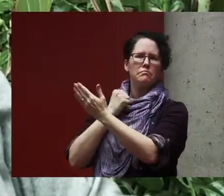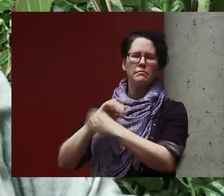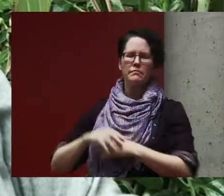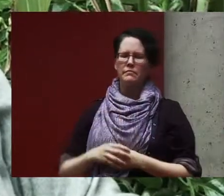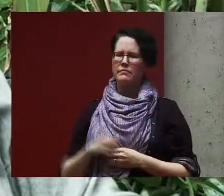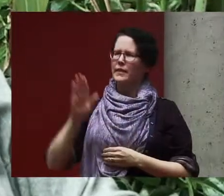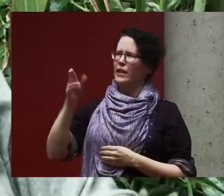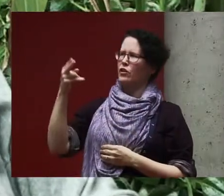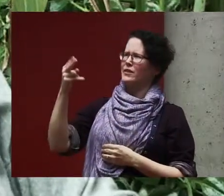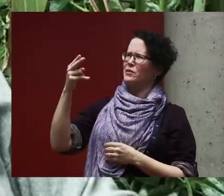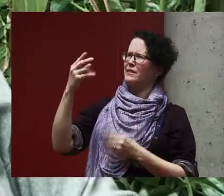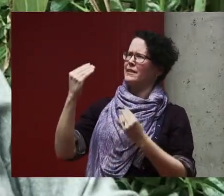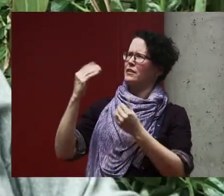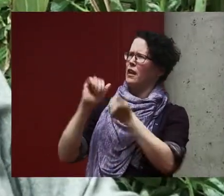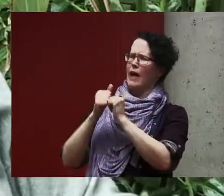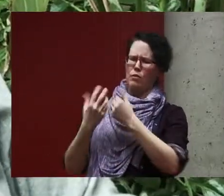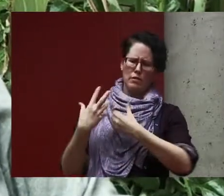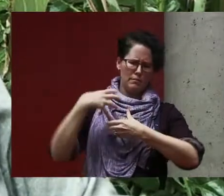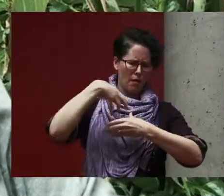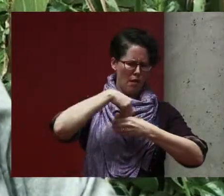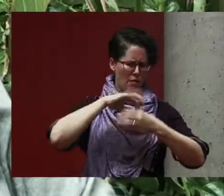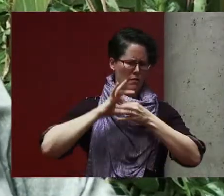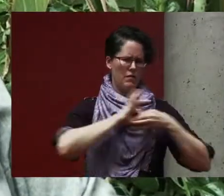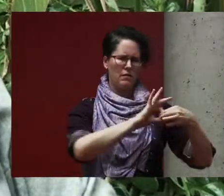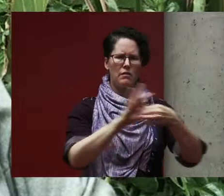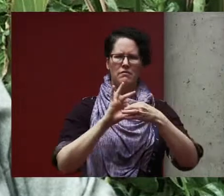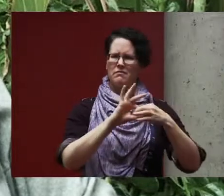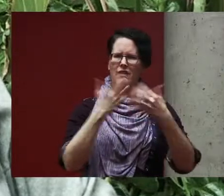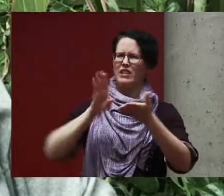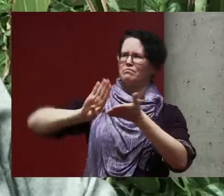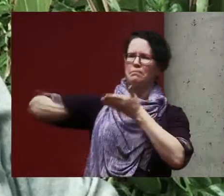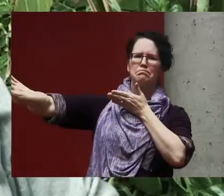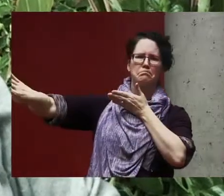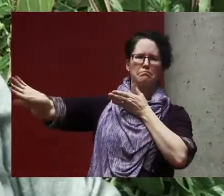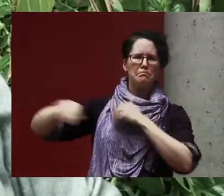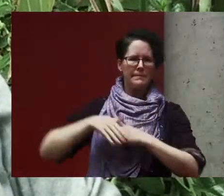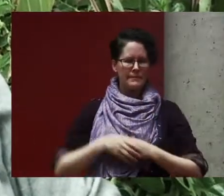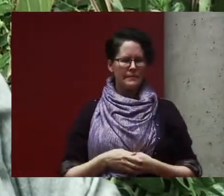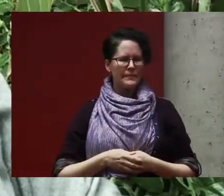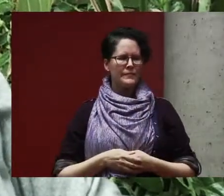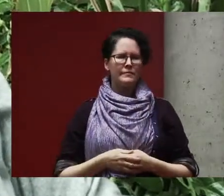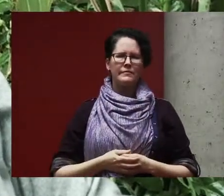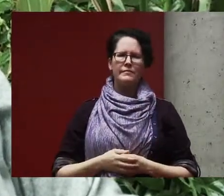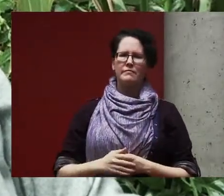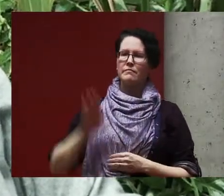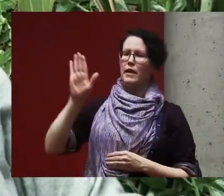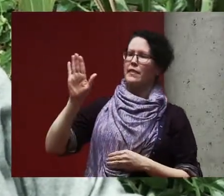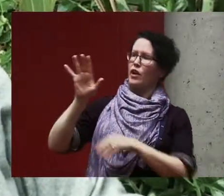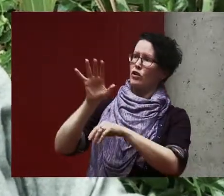of belonging that have been erased. We have so much to learn from